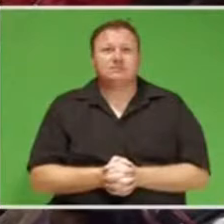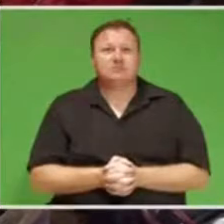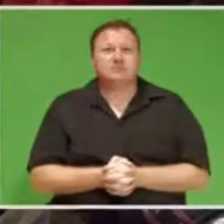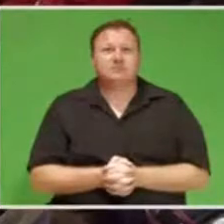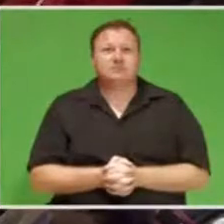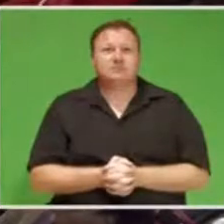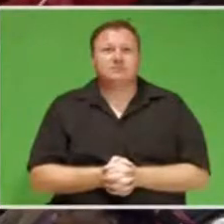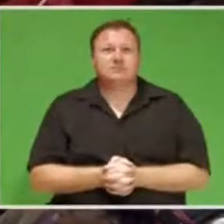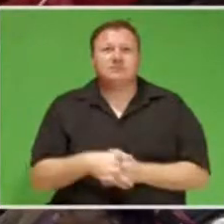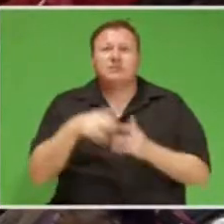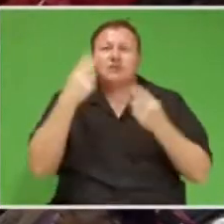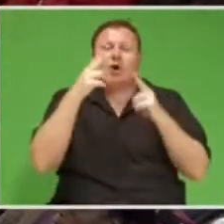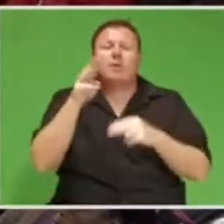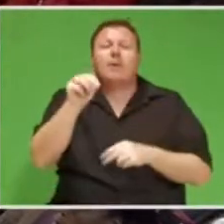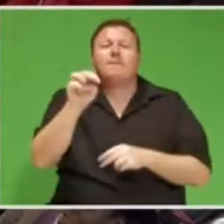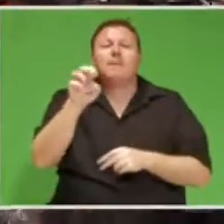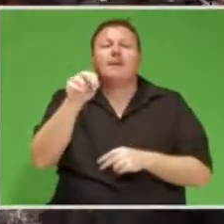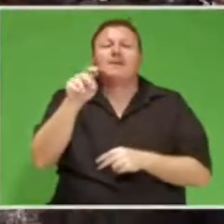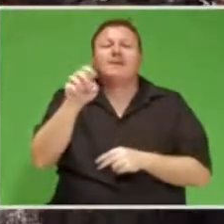Honorable Mente.